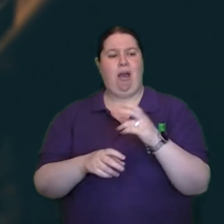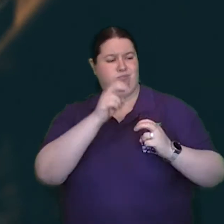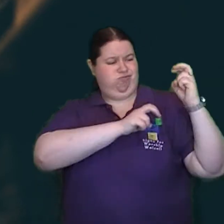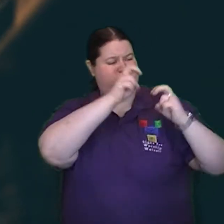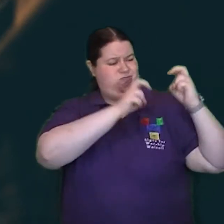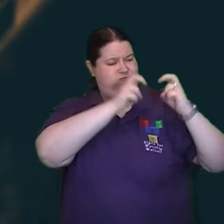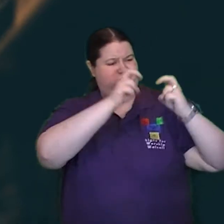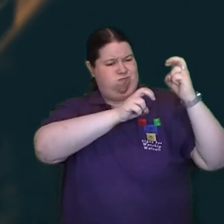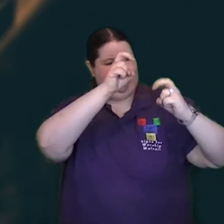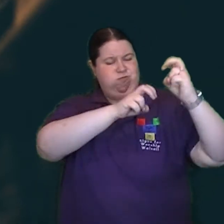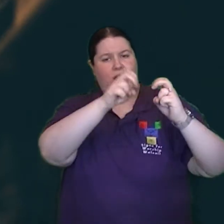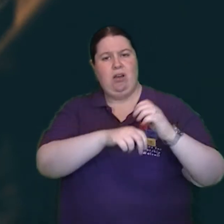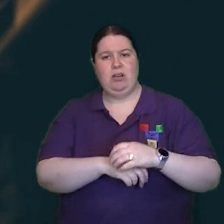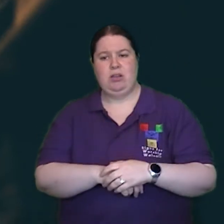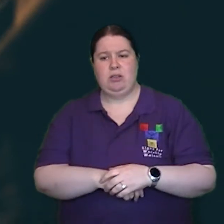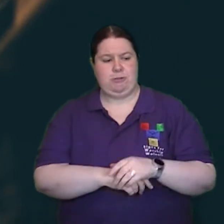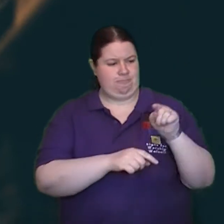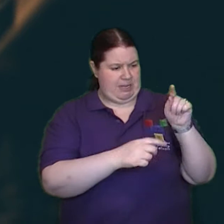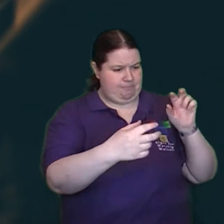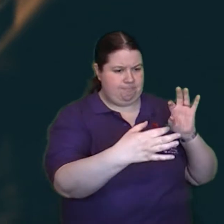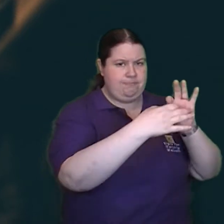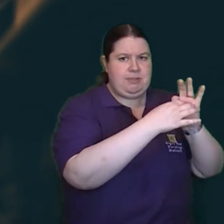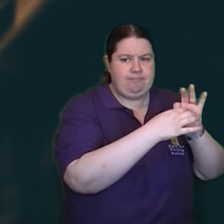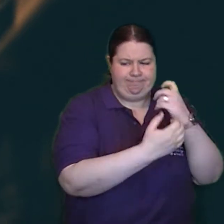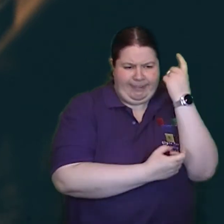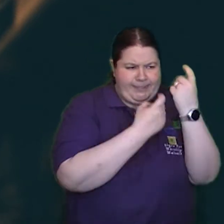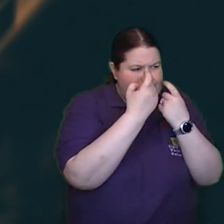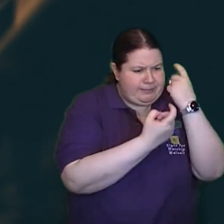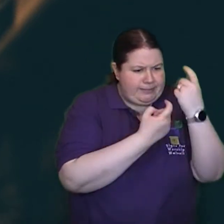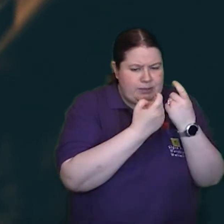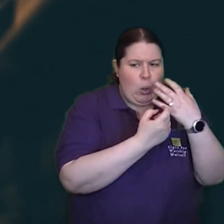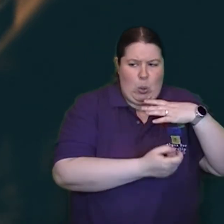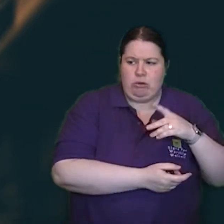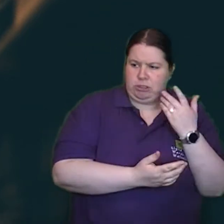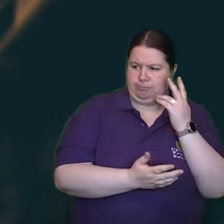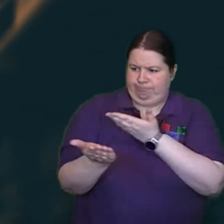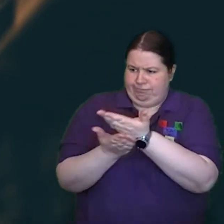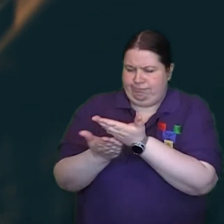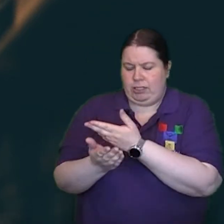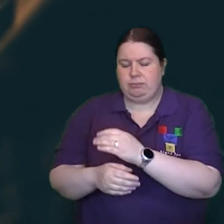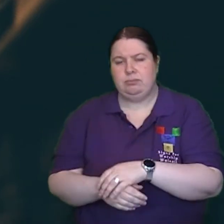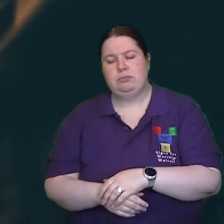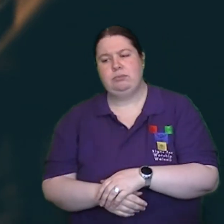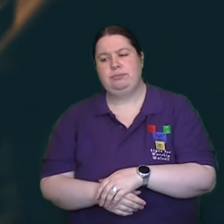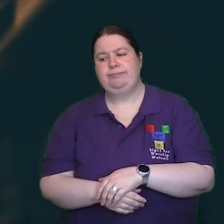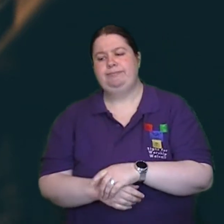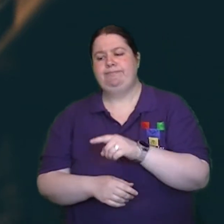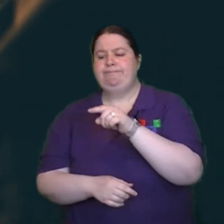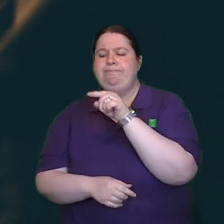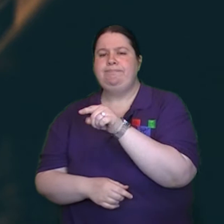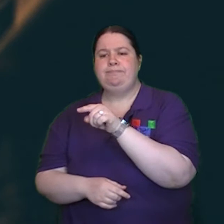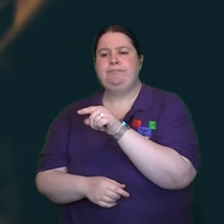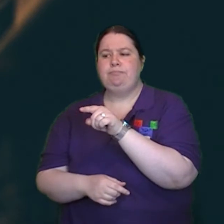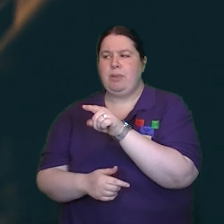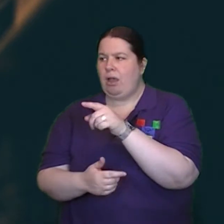Tyre and Sidon. They now joined together and sought an audience with him. After securing the support